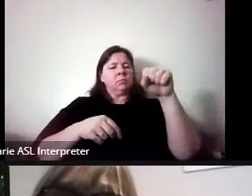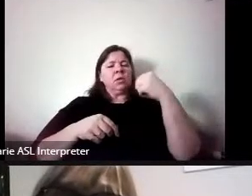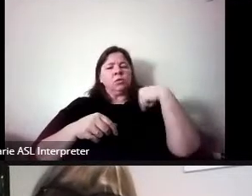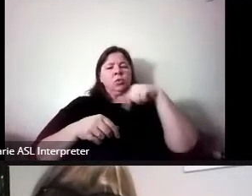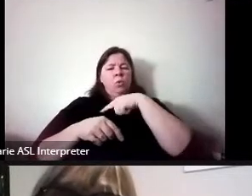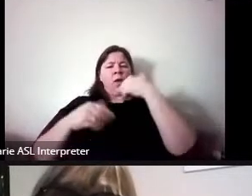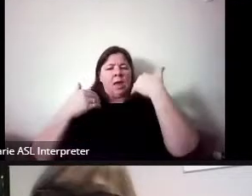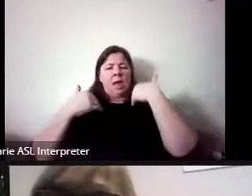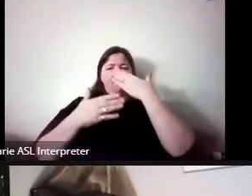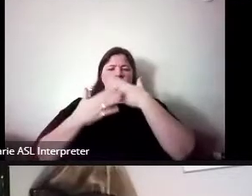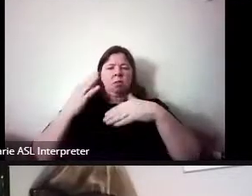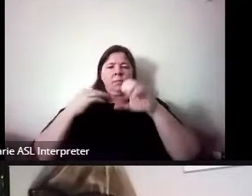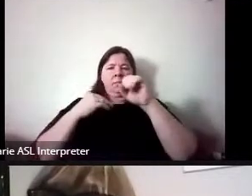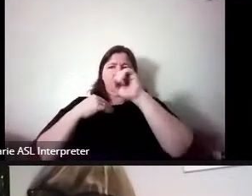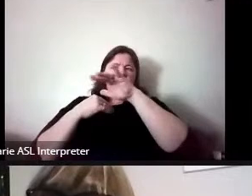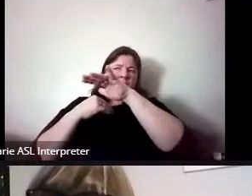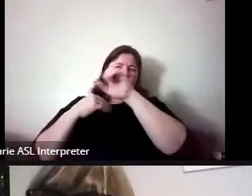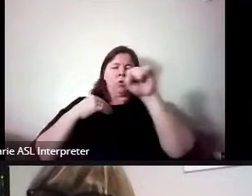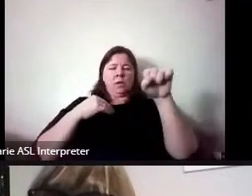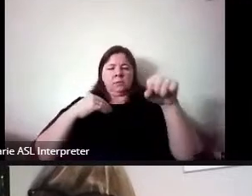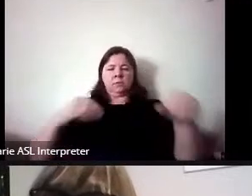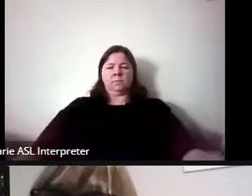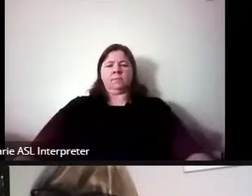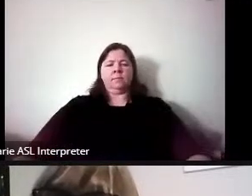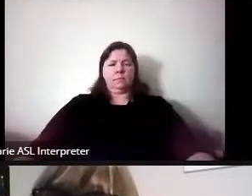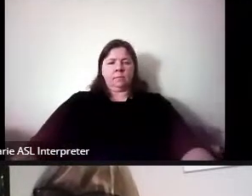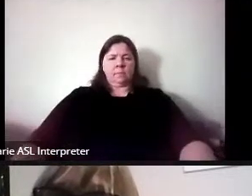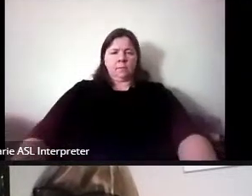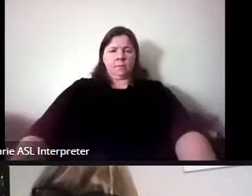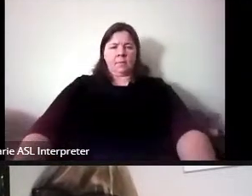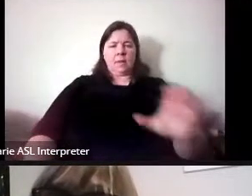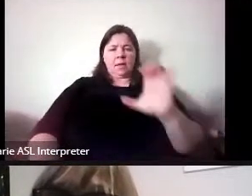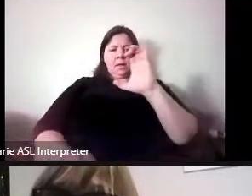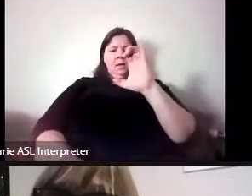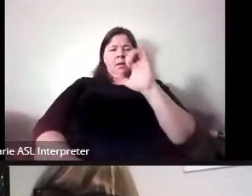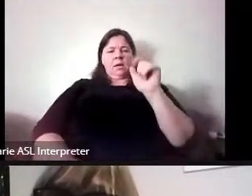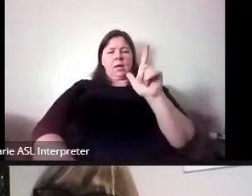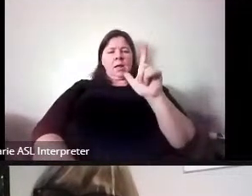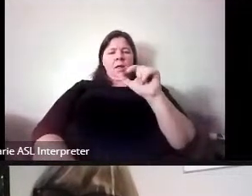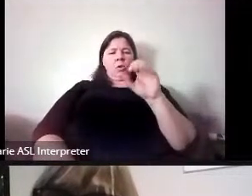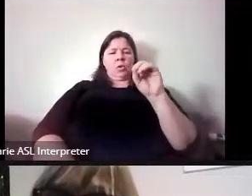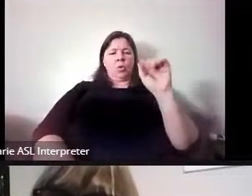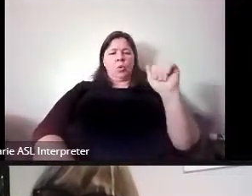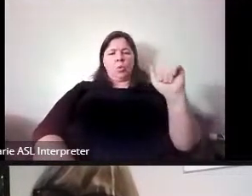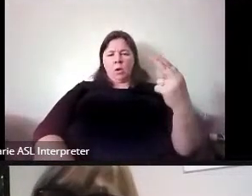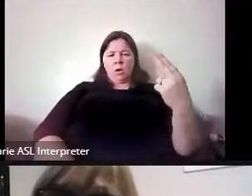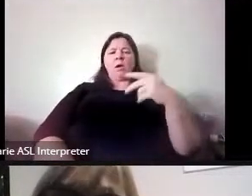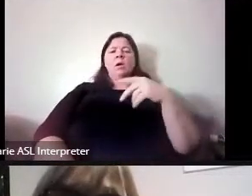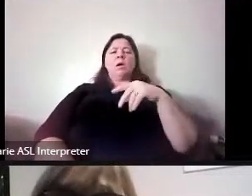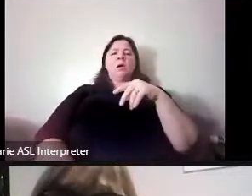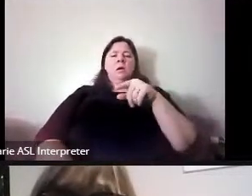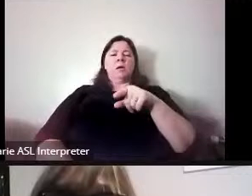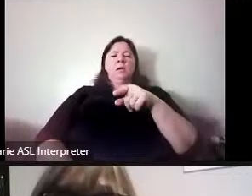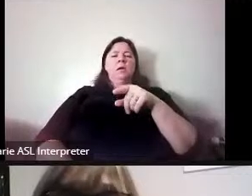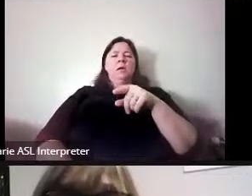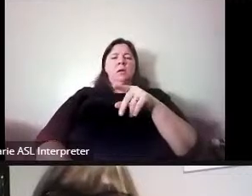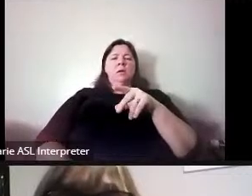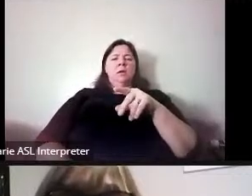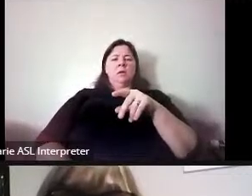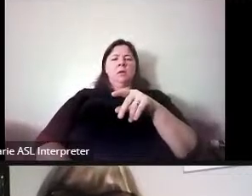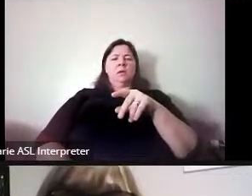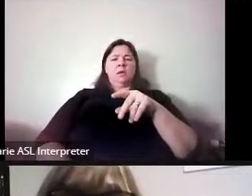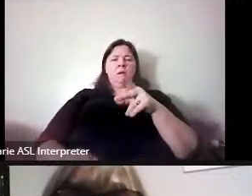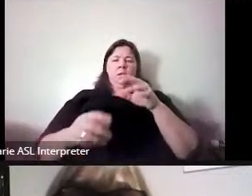over there. Yes. Yeah. Yeah. Goa is another place, like it's a tourist destination. It's